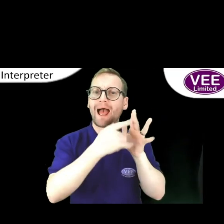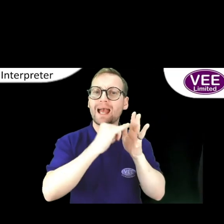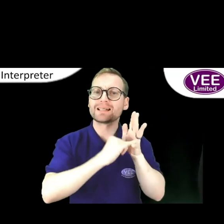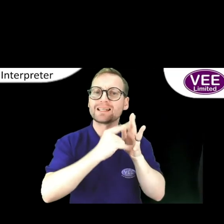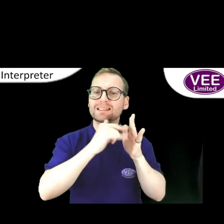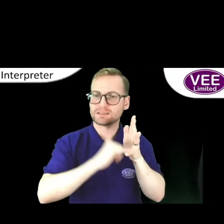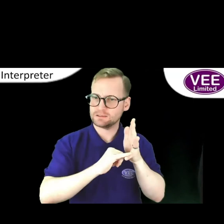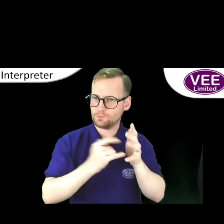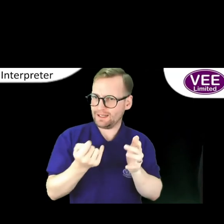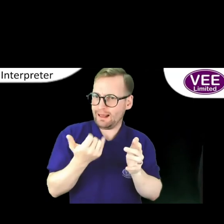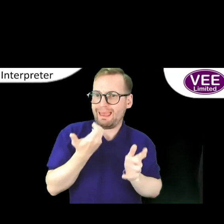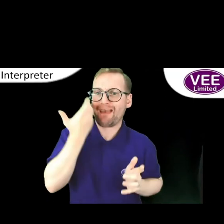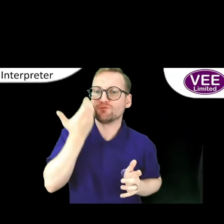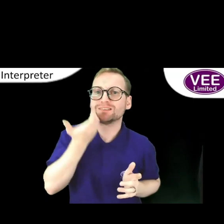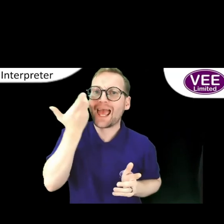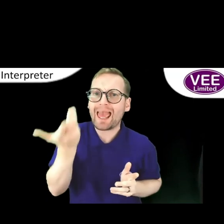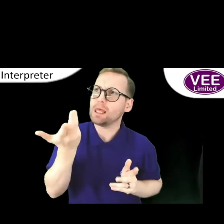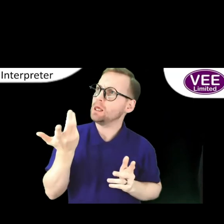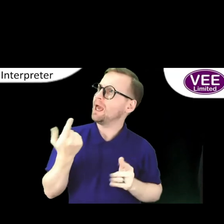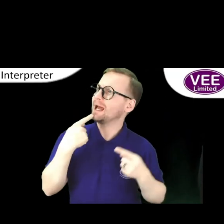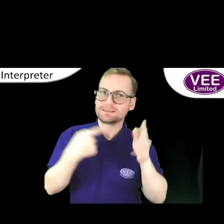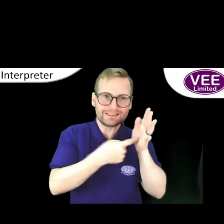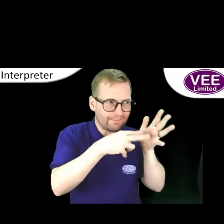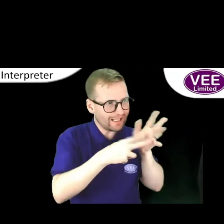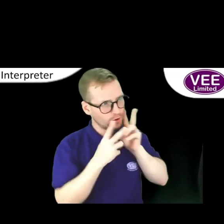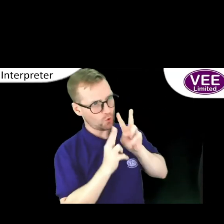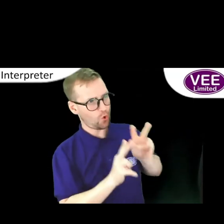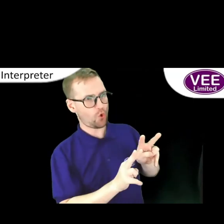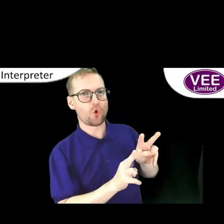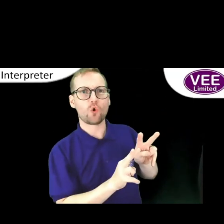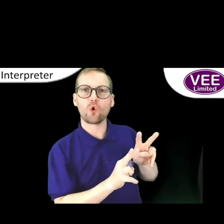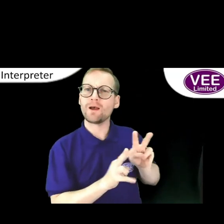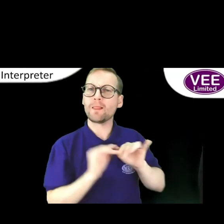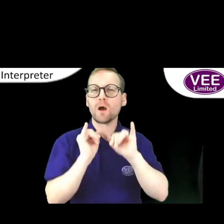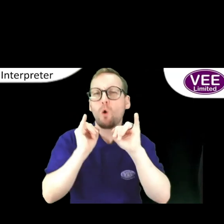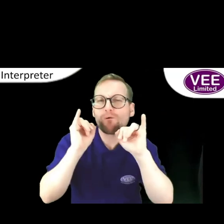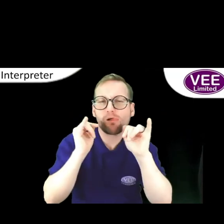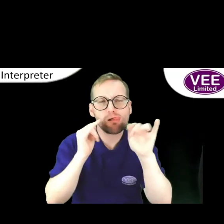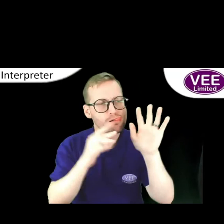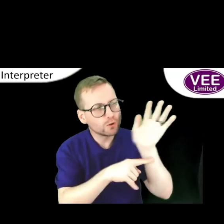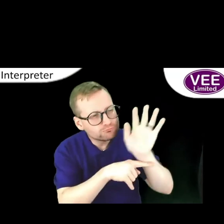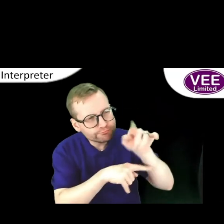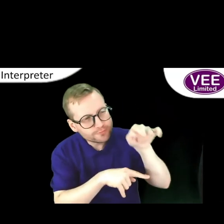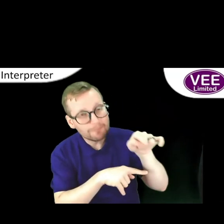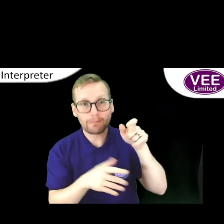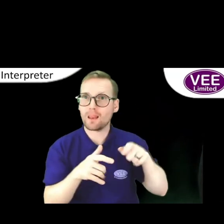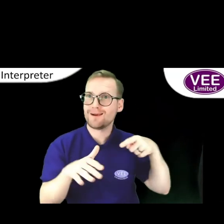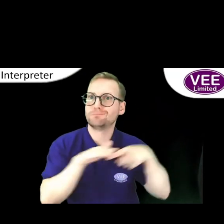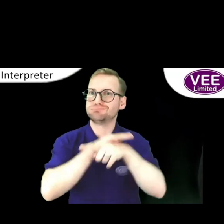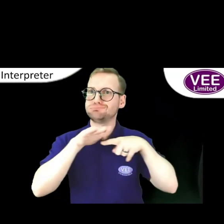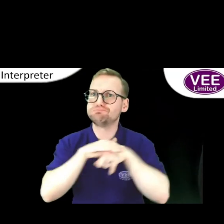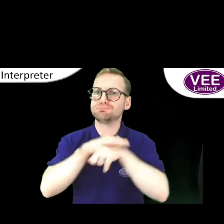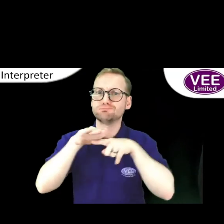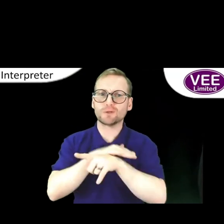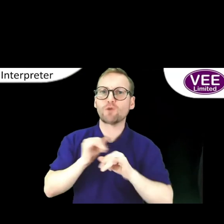when almost daily we were having on our TV screens these awful scenes of people fleeing from